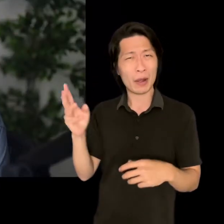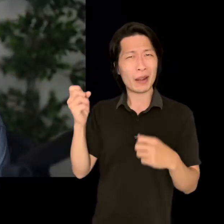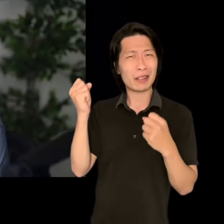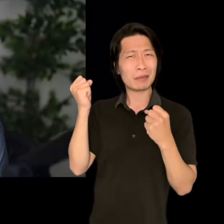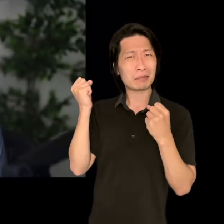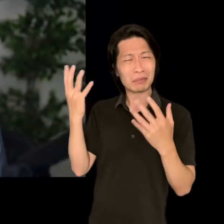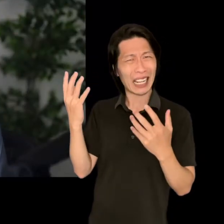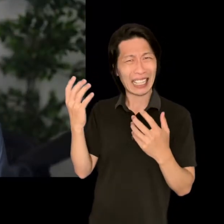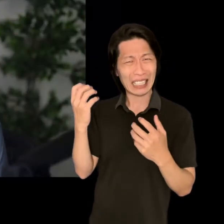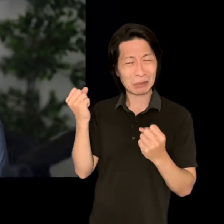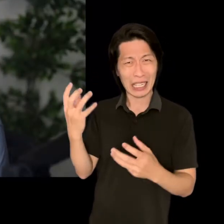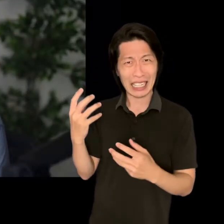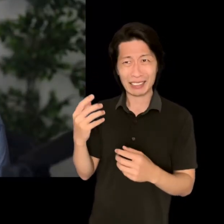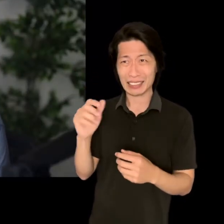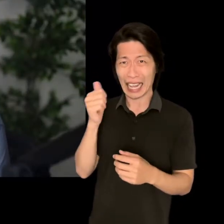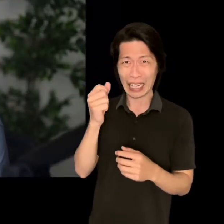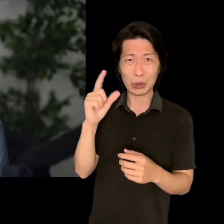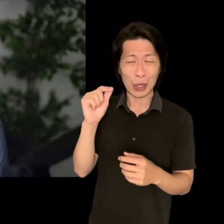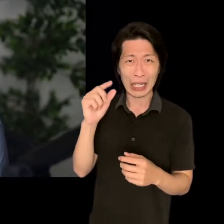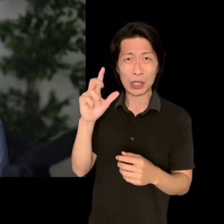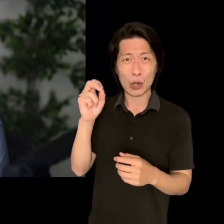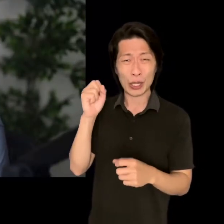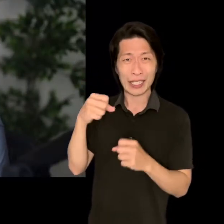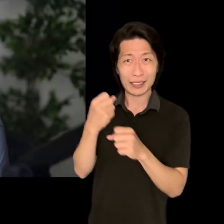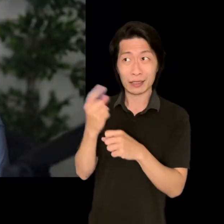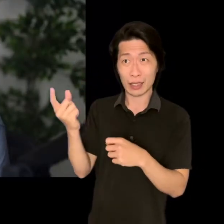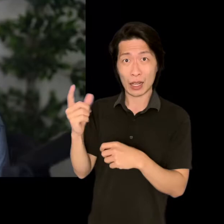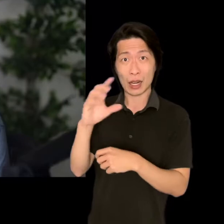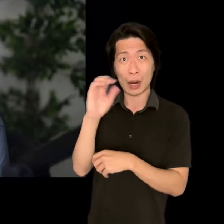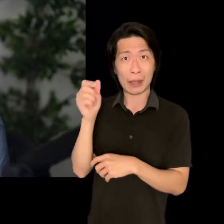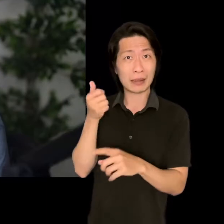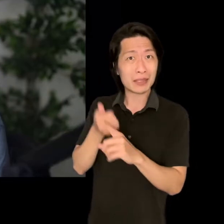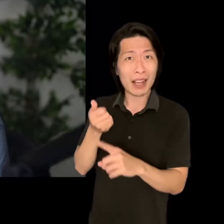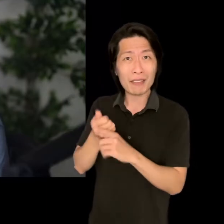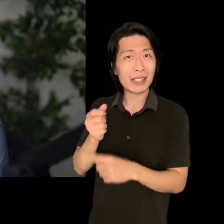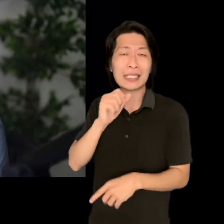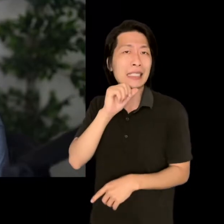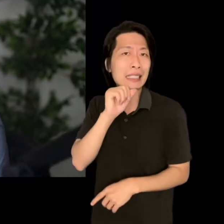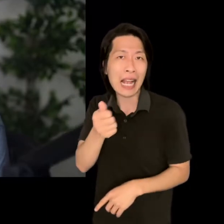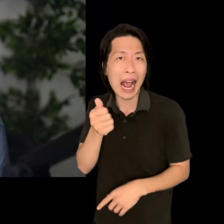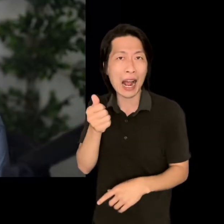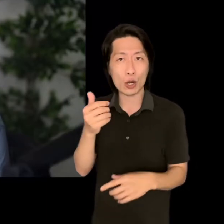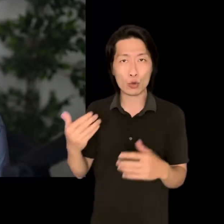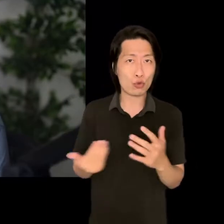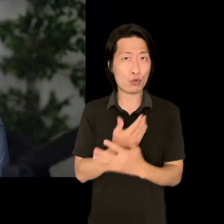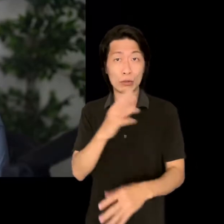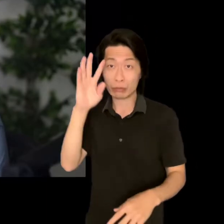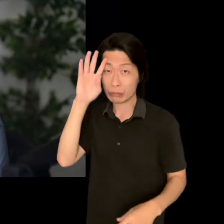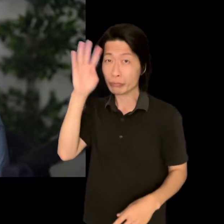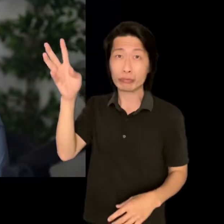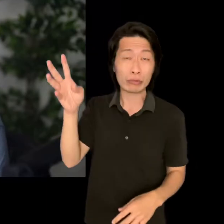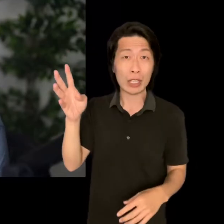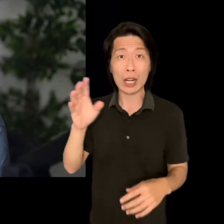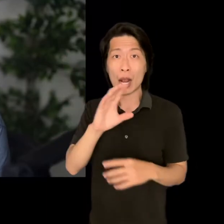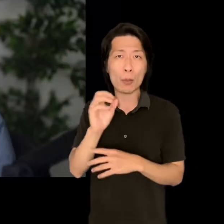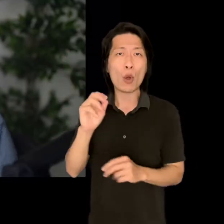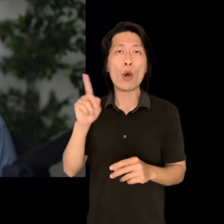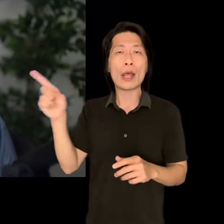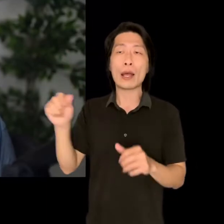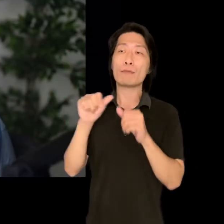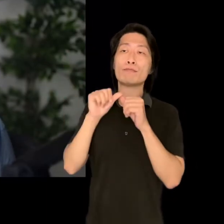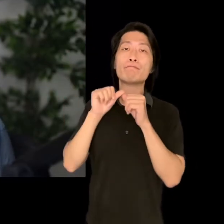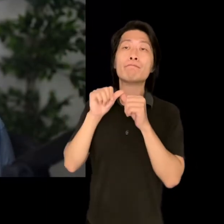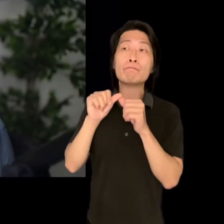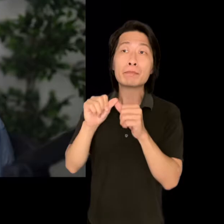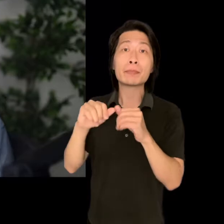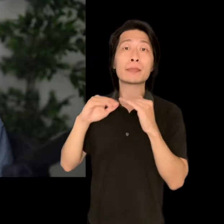that for many, many decades, VW has been a company that hasn't been a disruptor or innovator at all. They're a